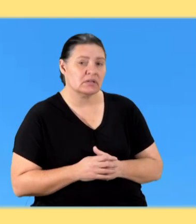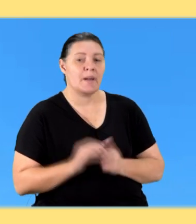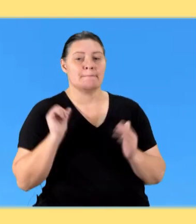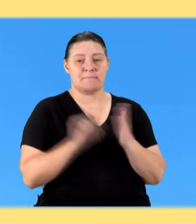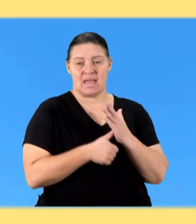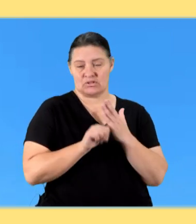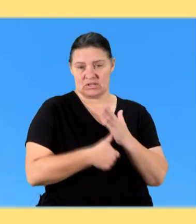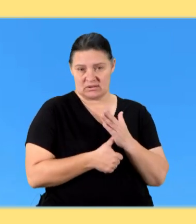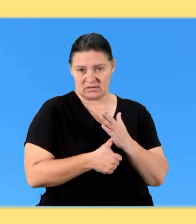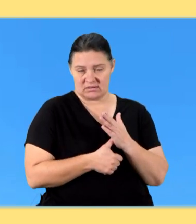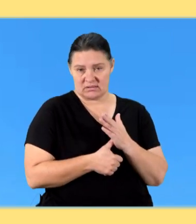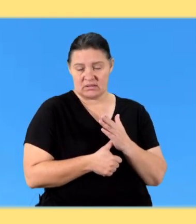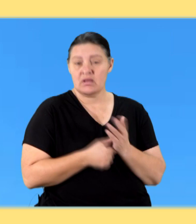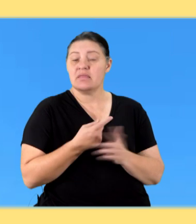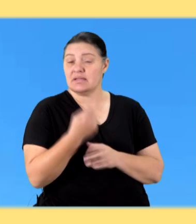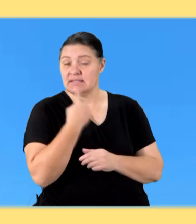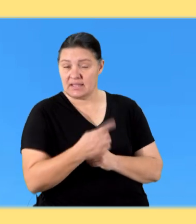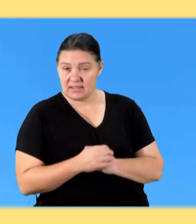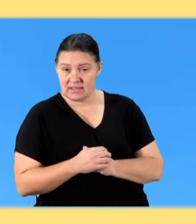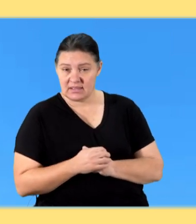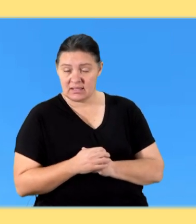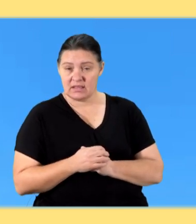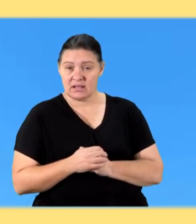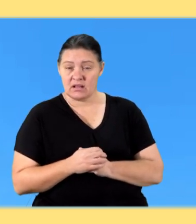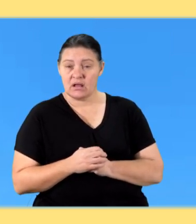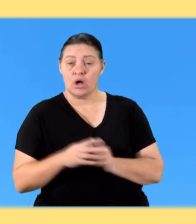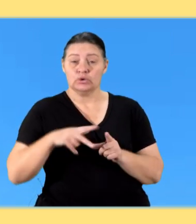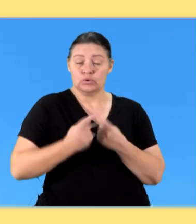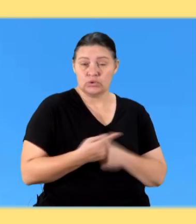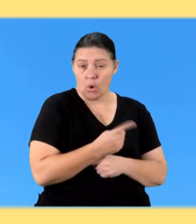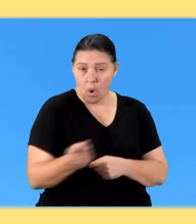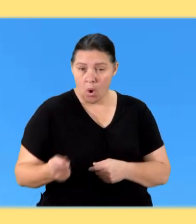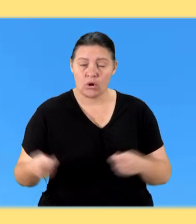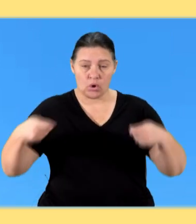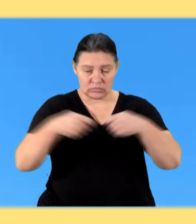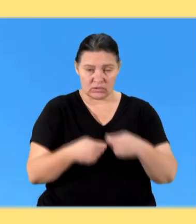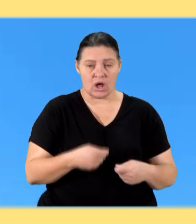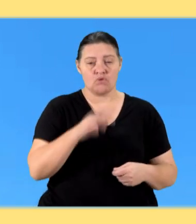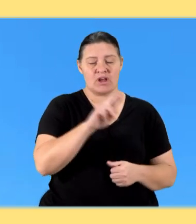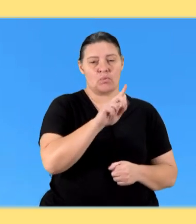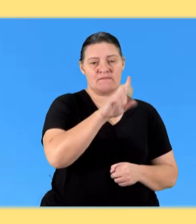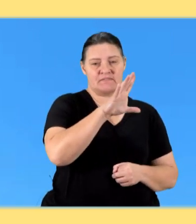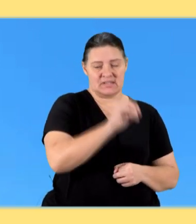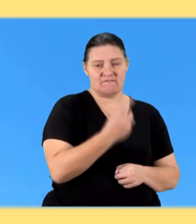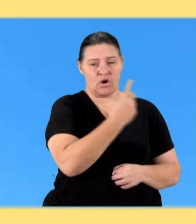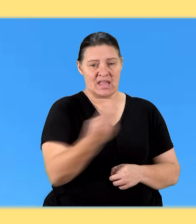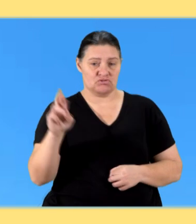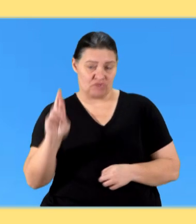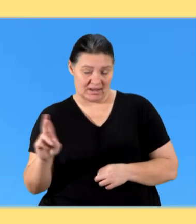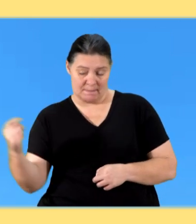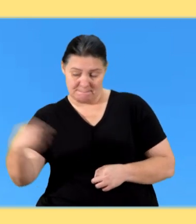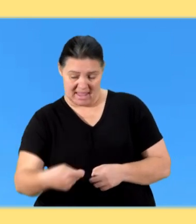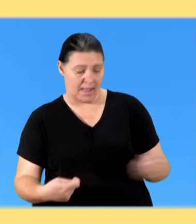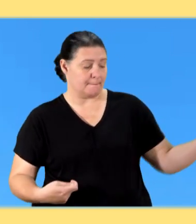do with pension fund. And they say that Tools and All contributes 150 for